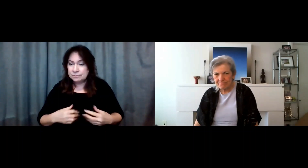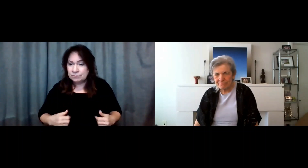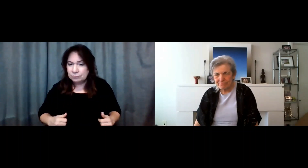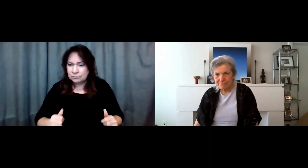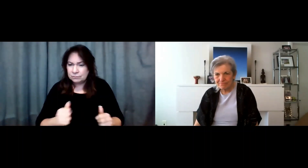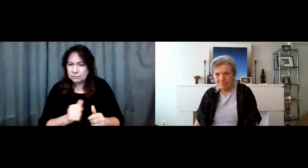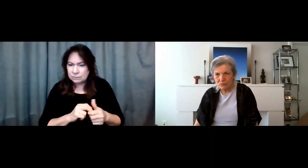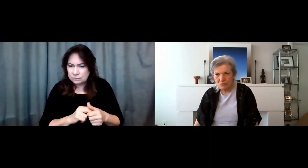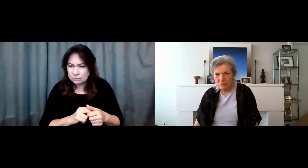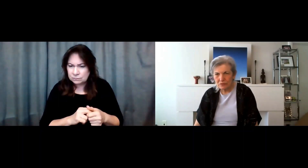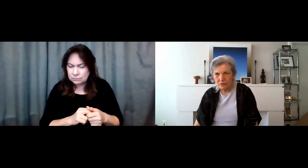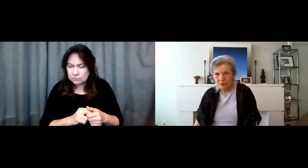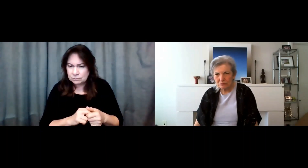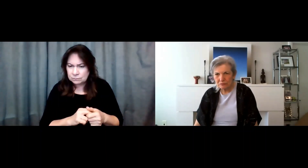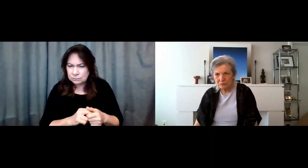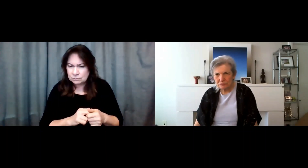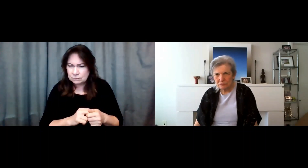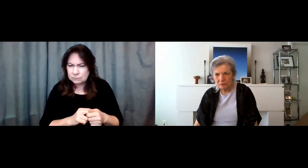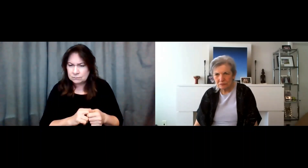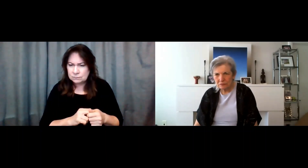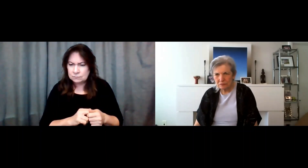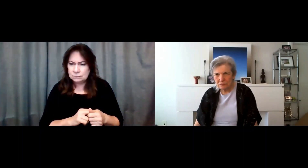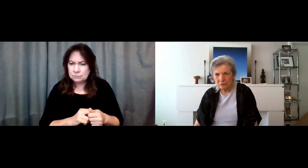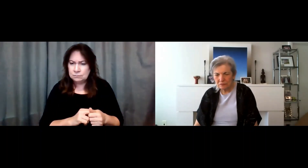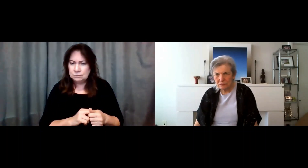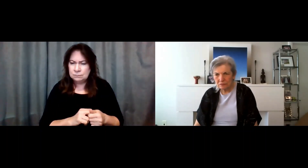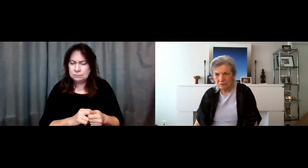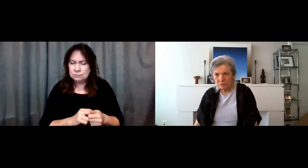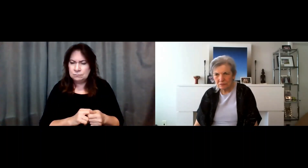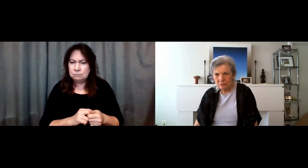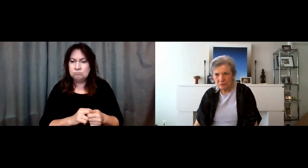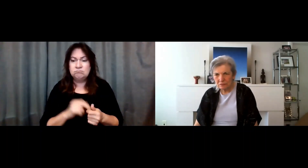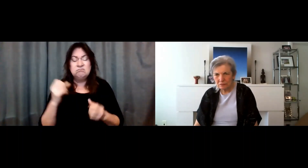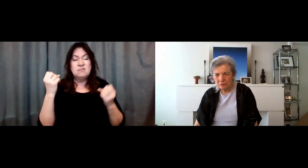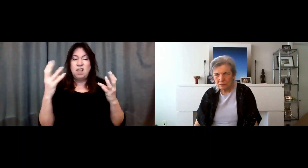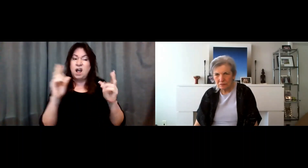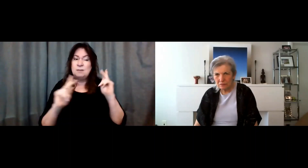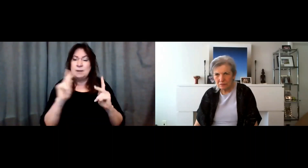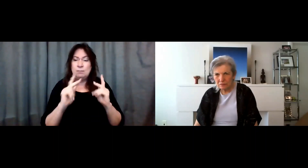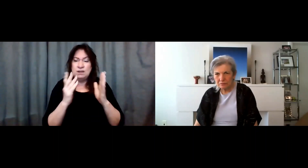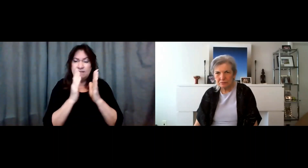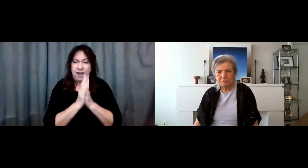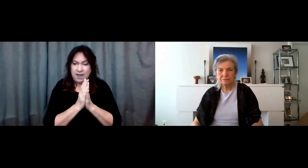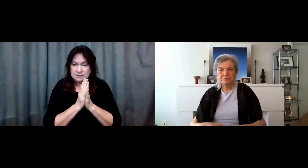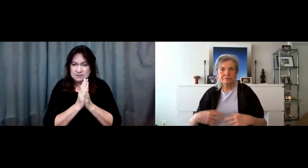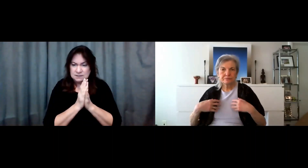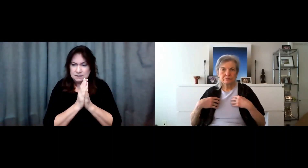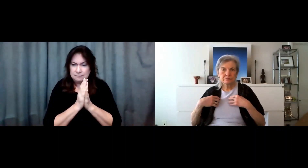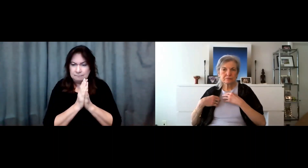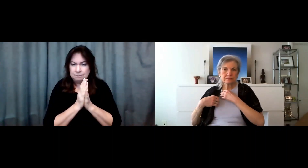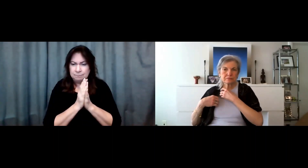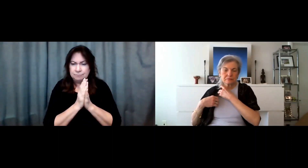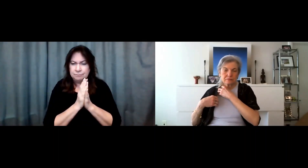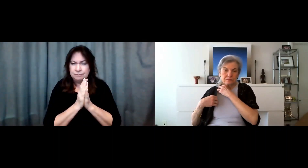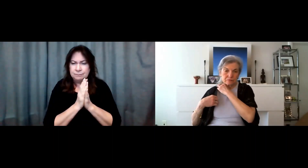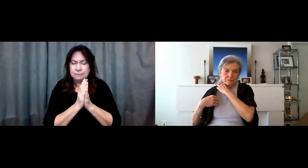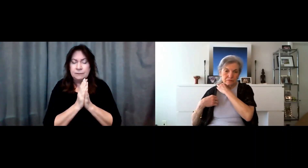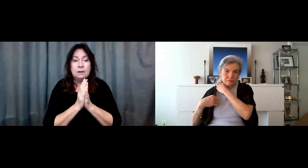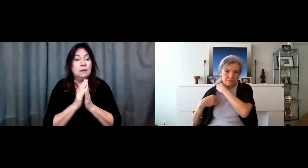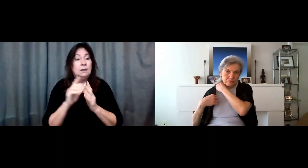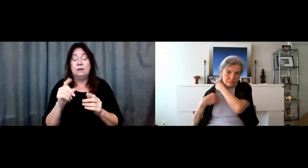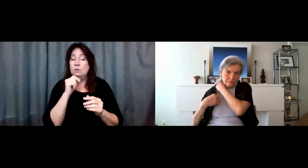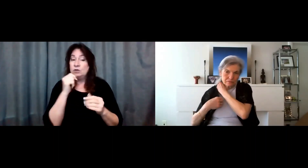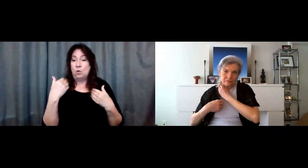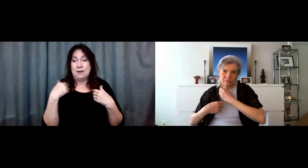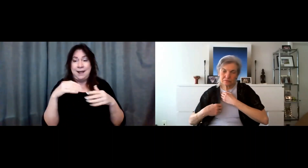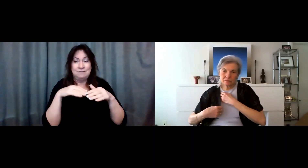So this was probably addressed earlier, but a number of people have asked, once they have access to the platform